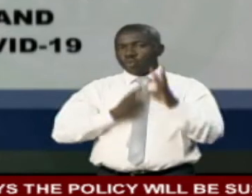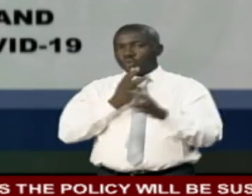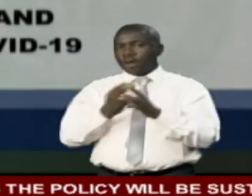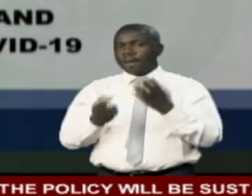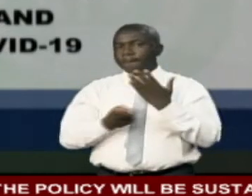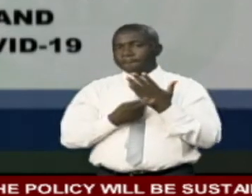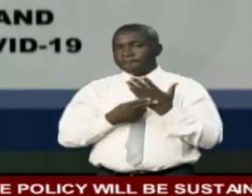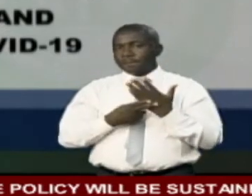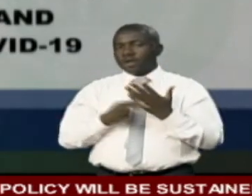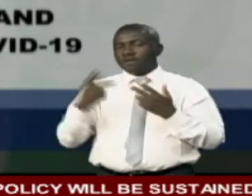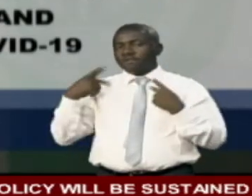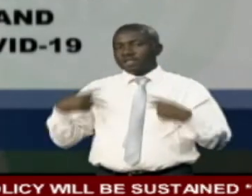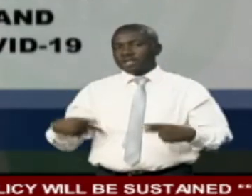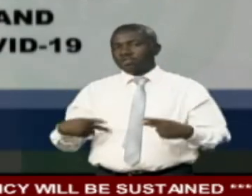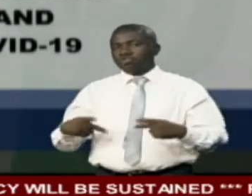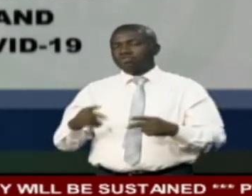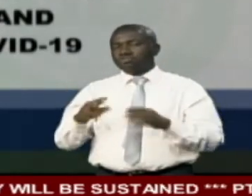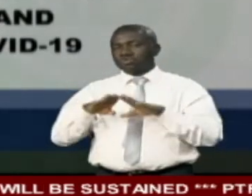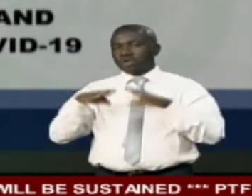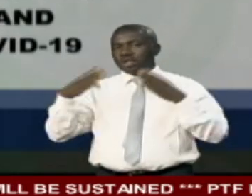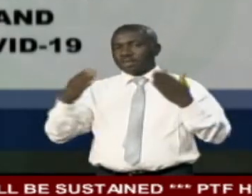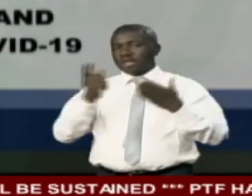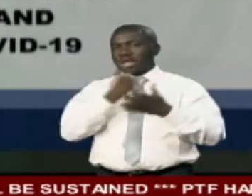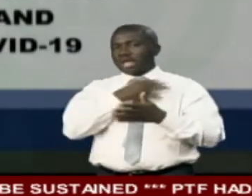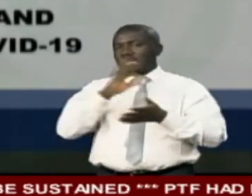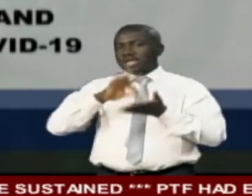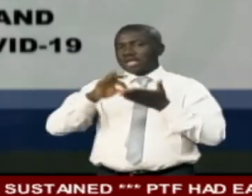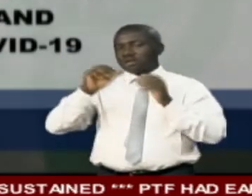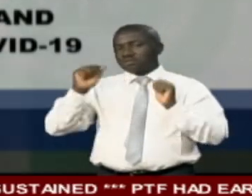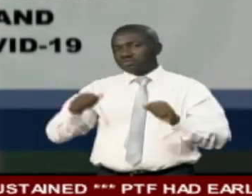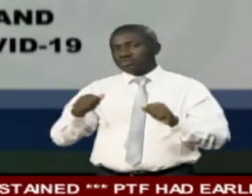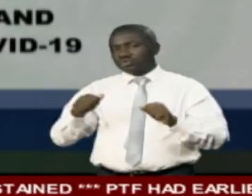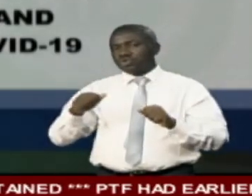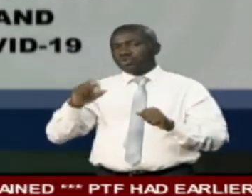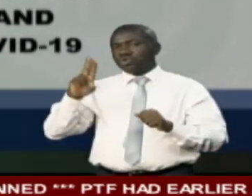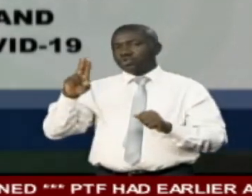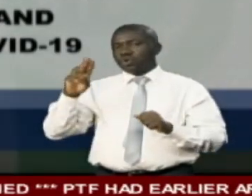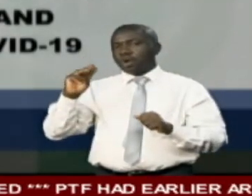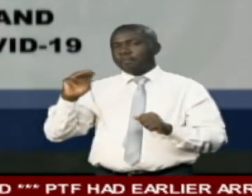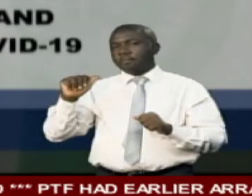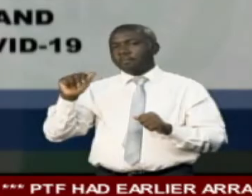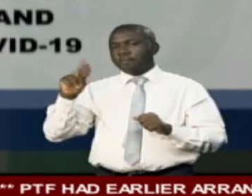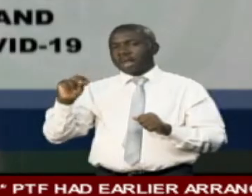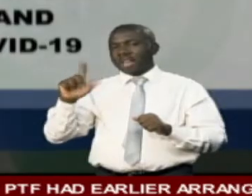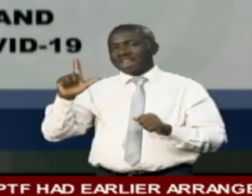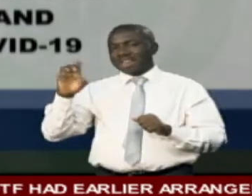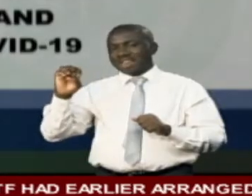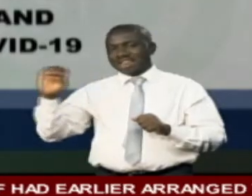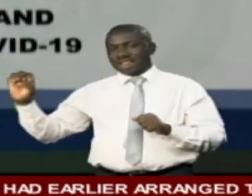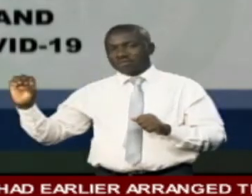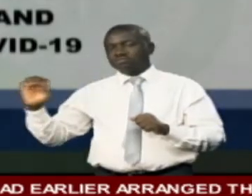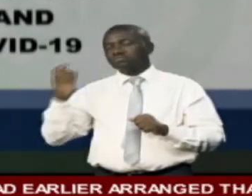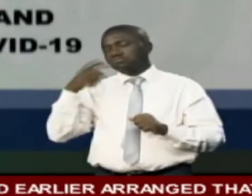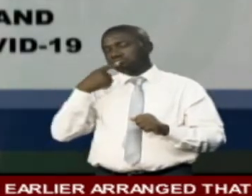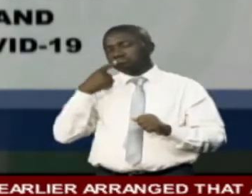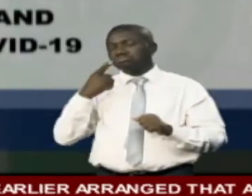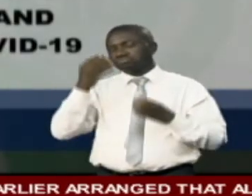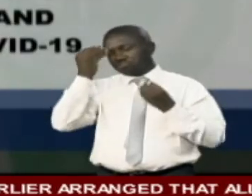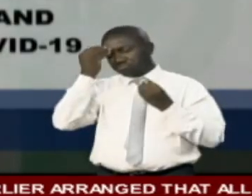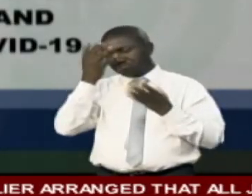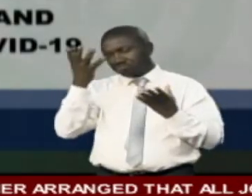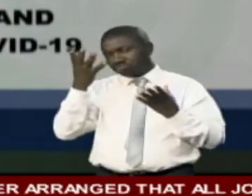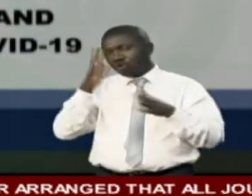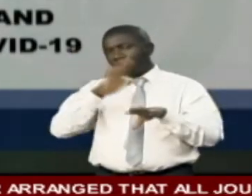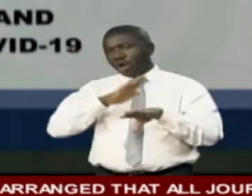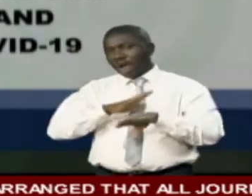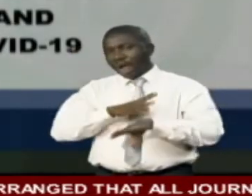Transparency, Accountability and Sustainability, Yuman Lee, provided key updates on the program and actions for